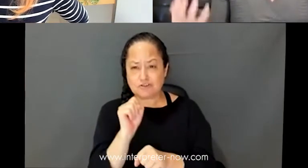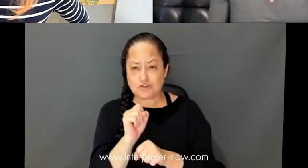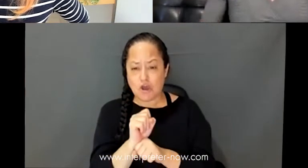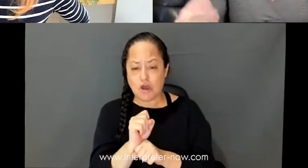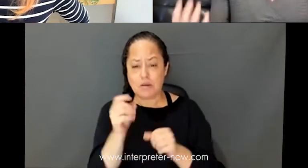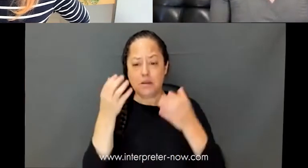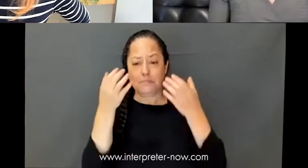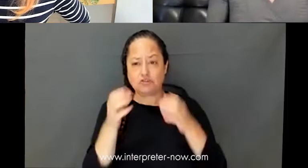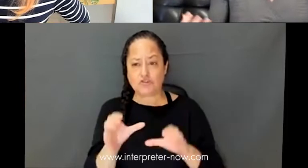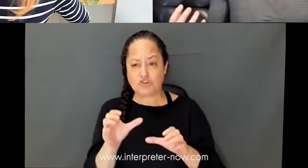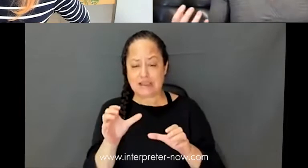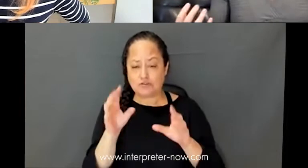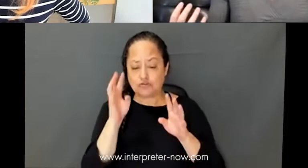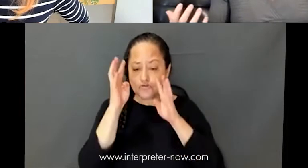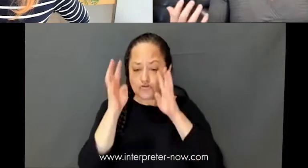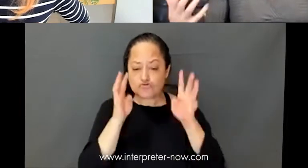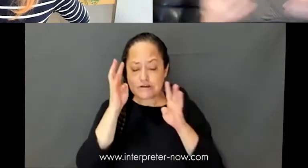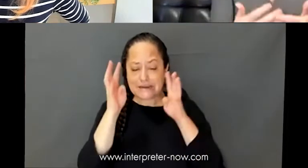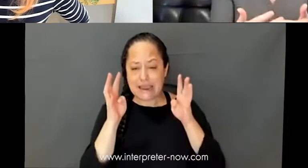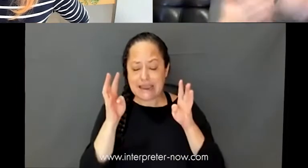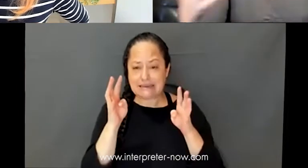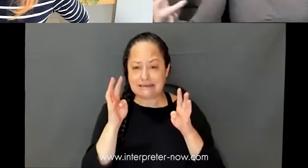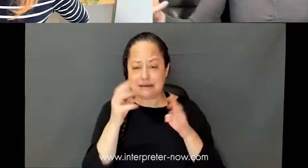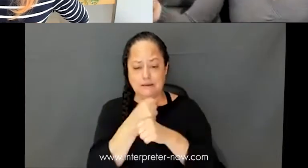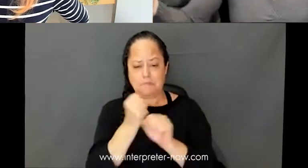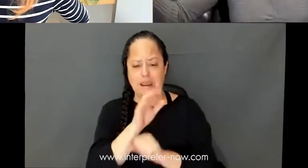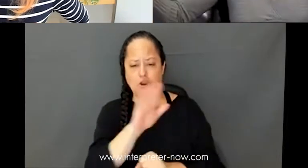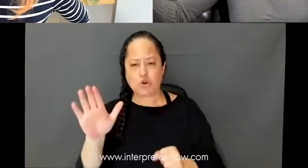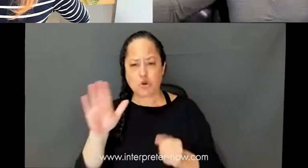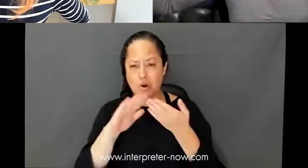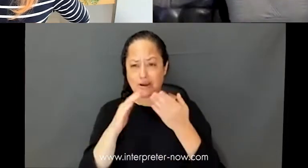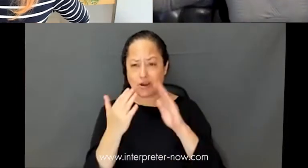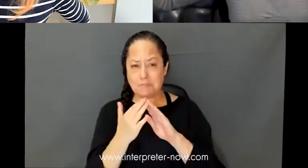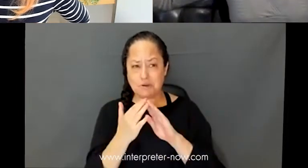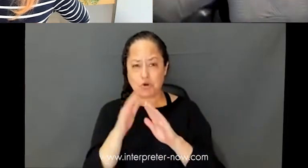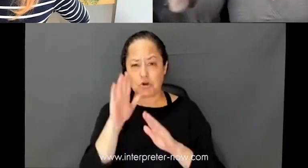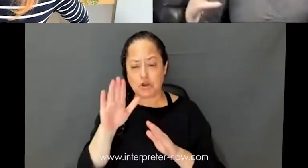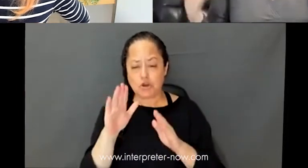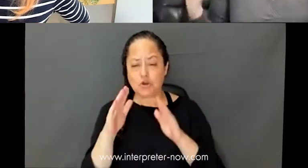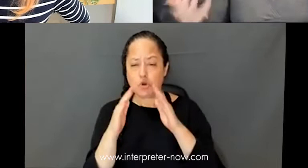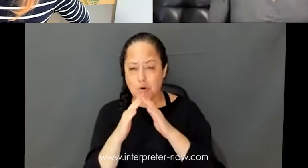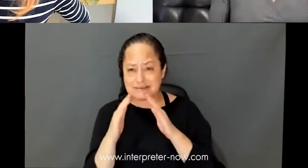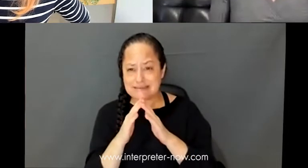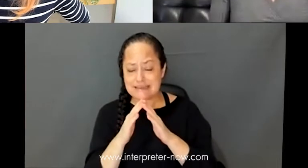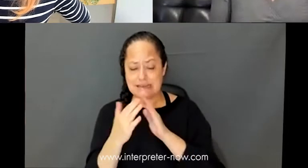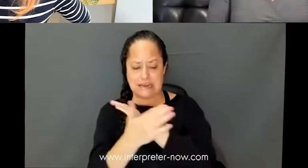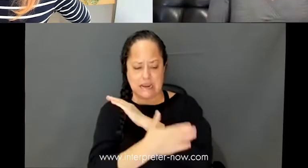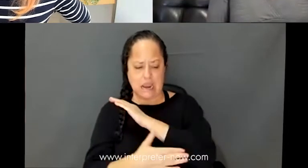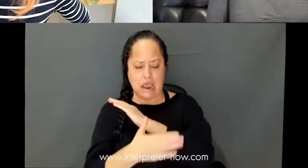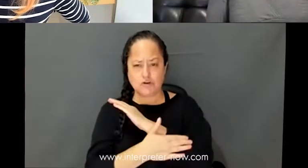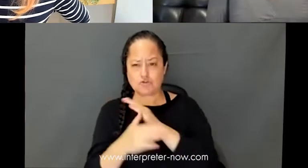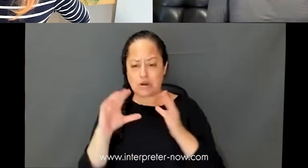chance to invent, to create, to make your community, your city, your country, the world a better